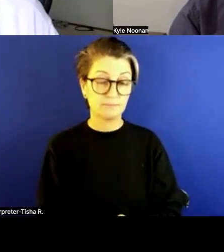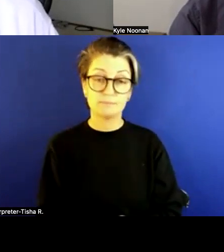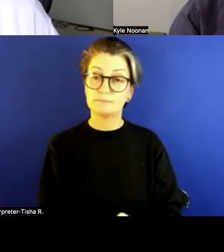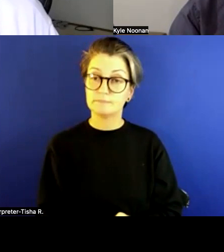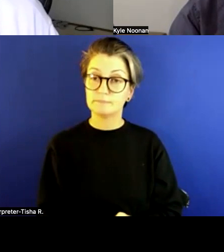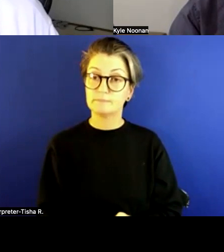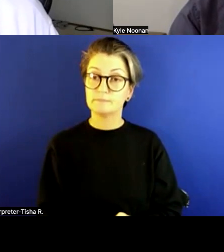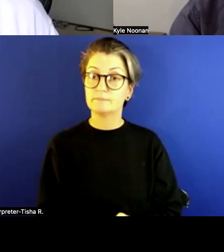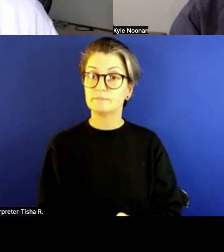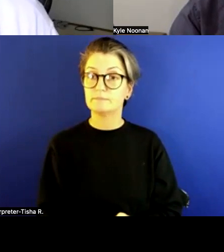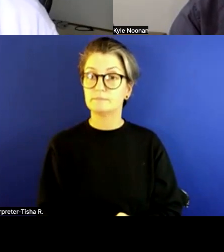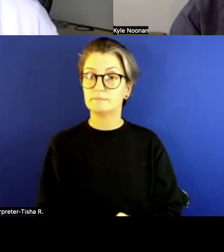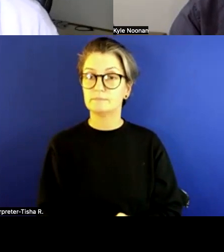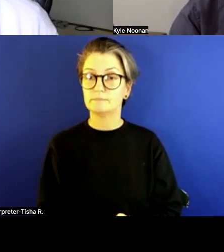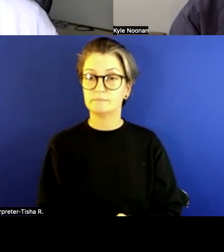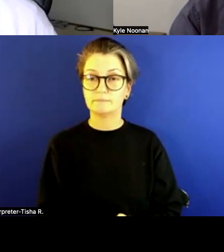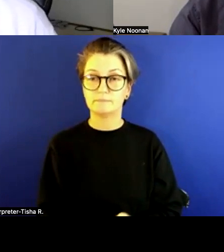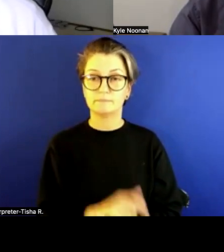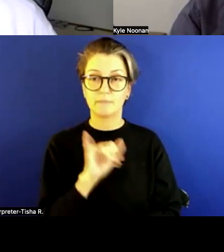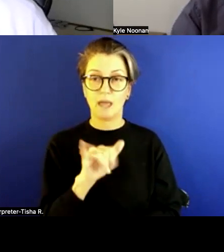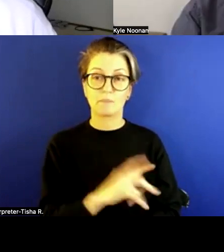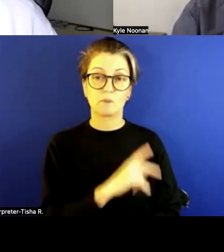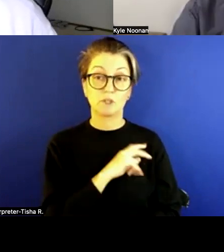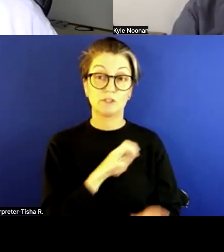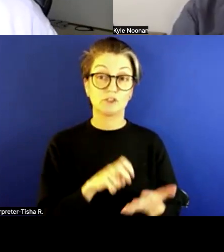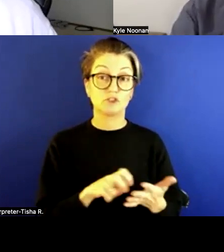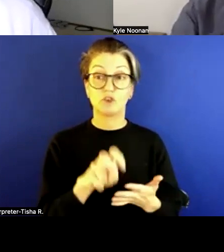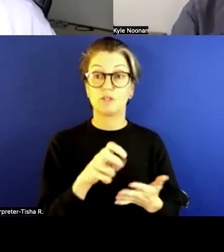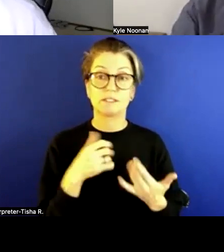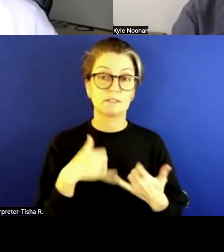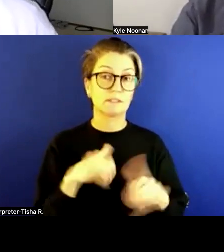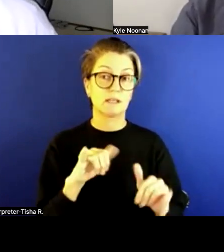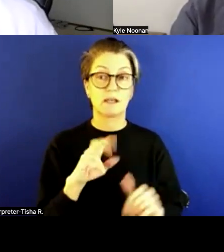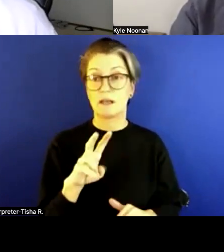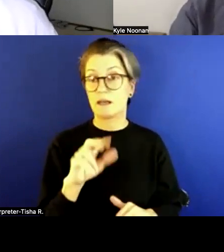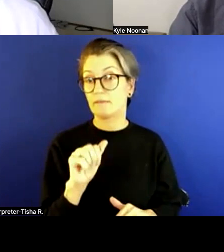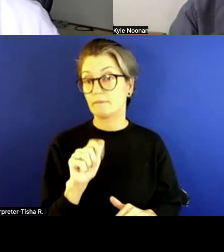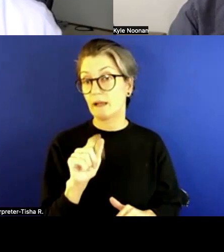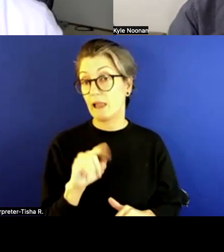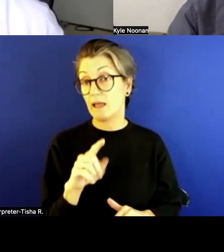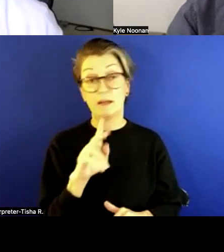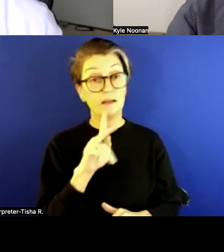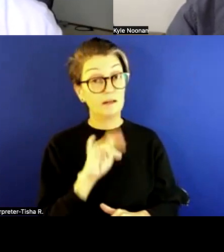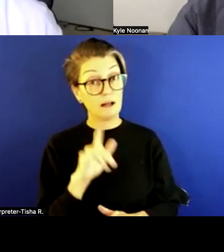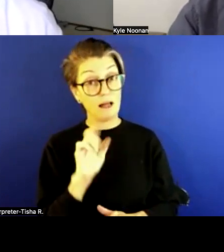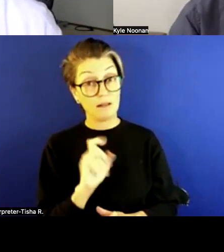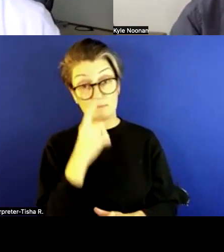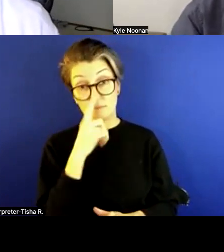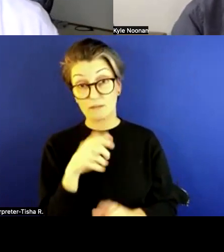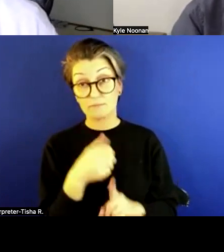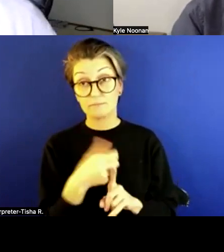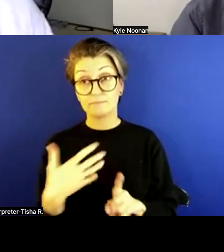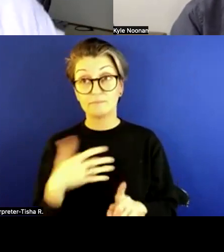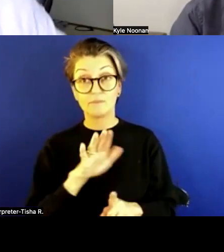But that personal journey is still valid. Kyle, can you talk about a little bit of what yours was now that